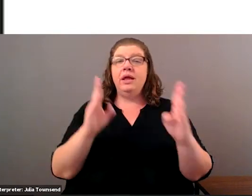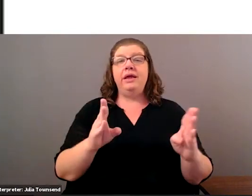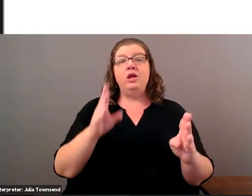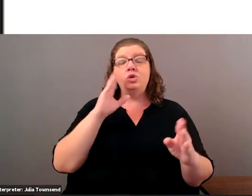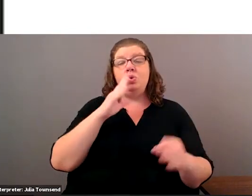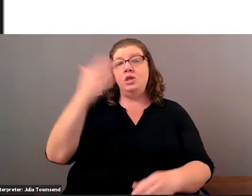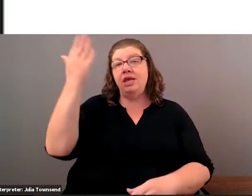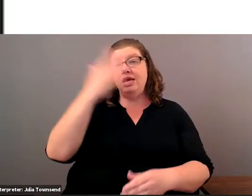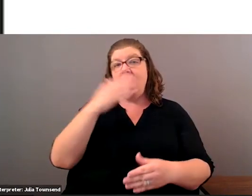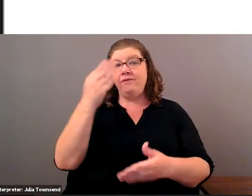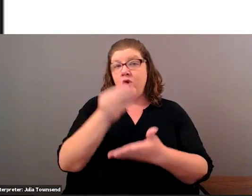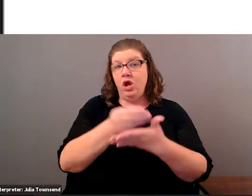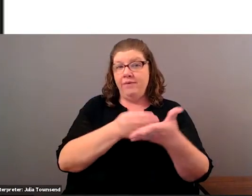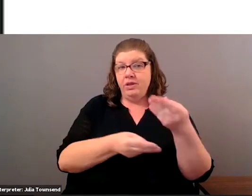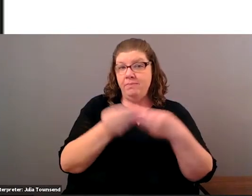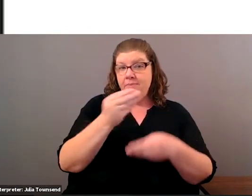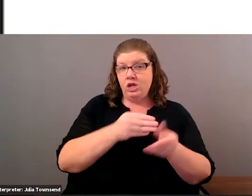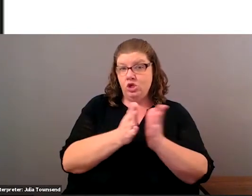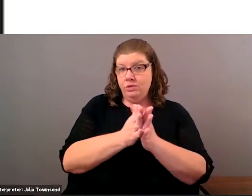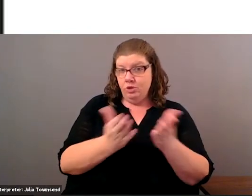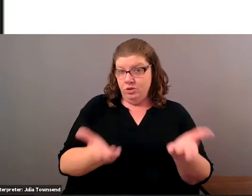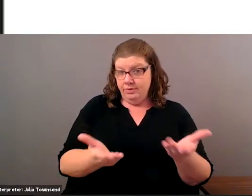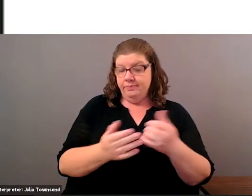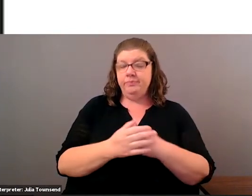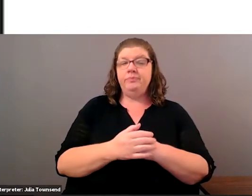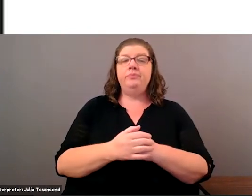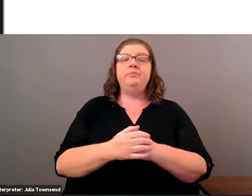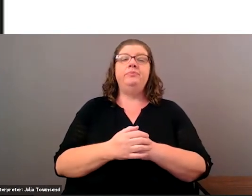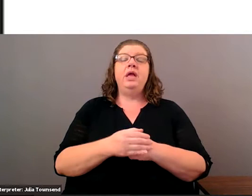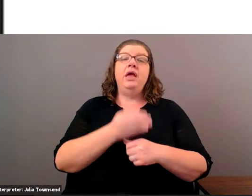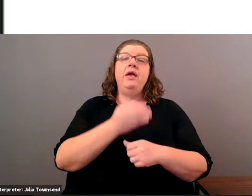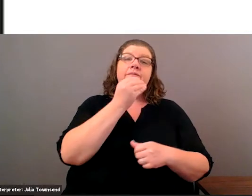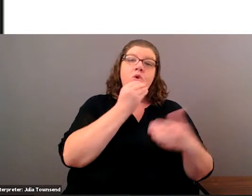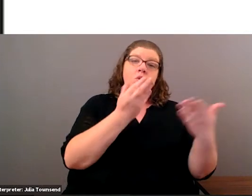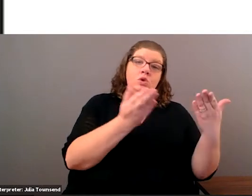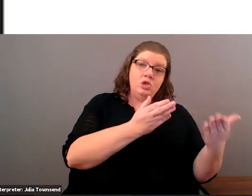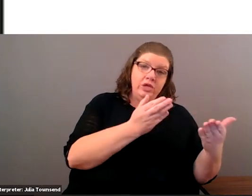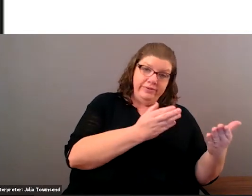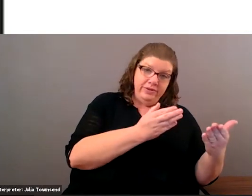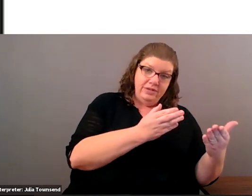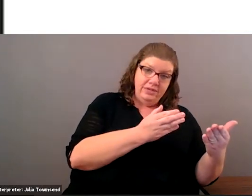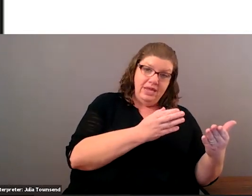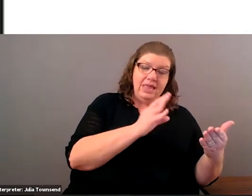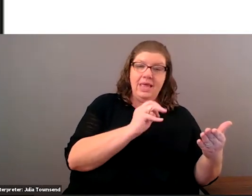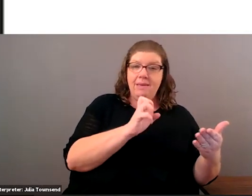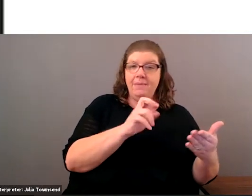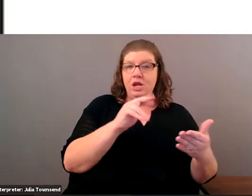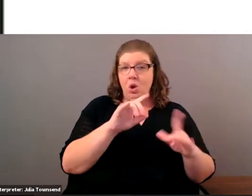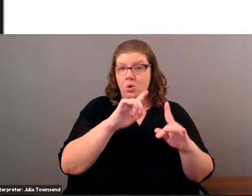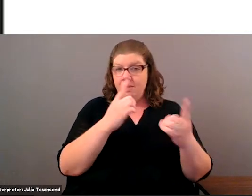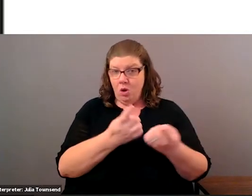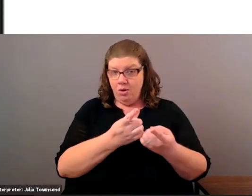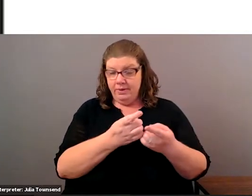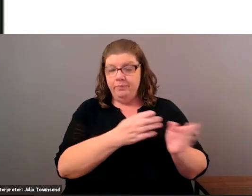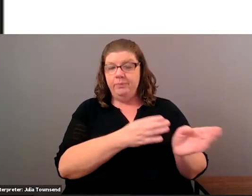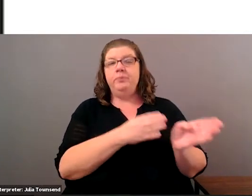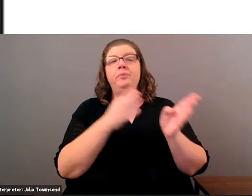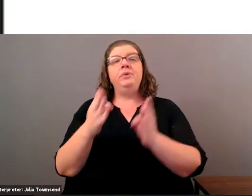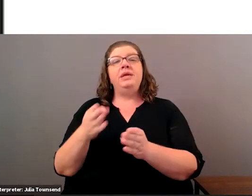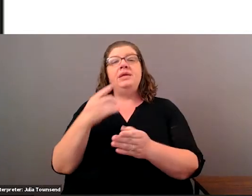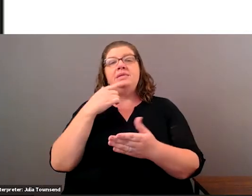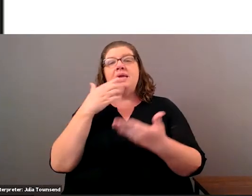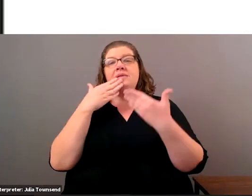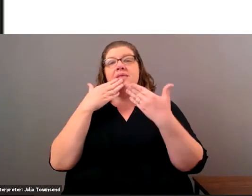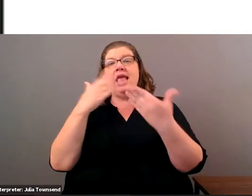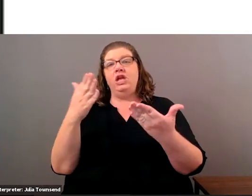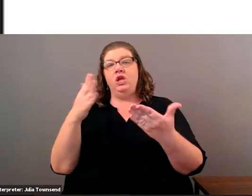of the budget of this booklet. It has the food service in the M&O department, and then it has thank you all over